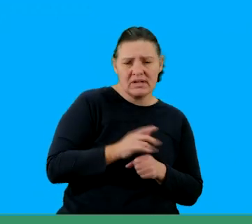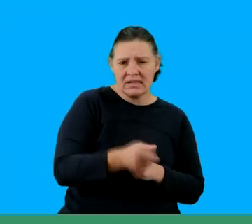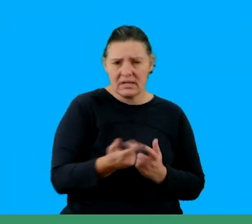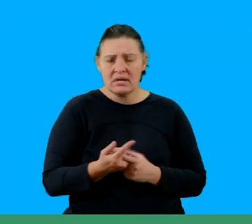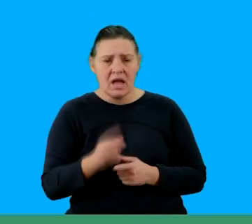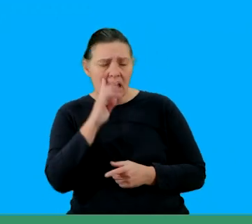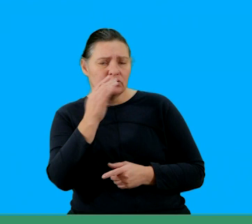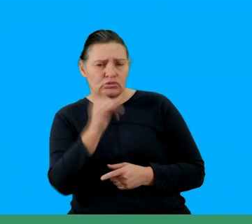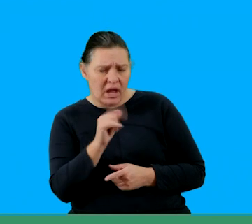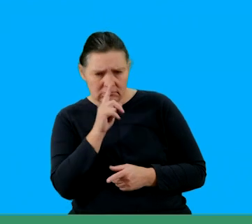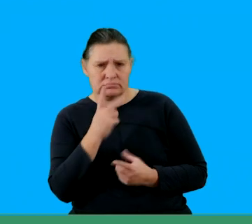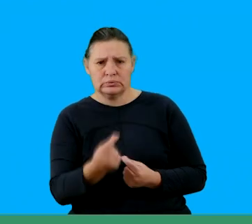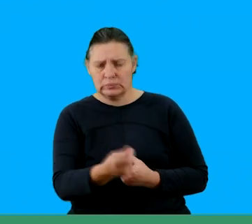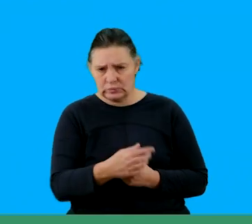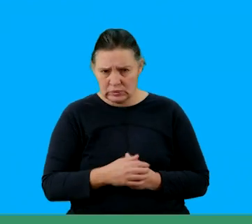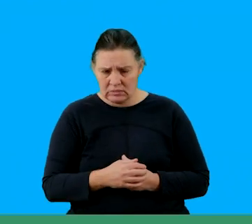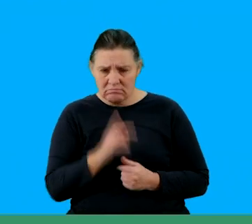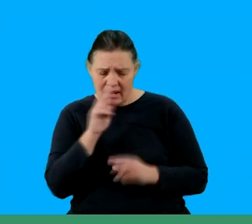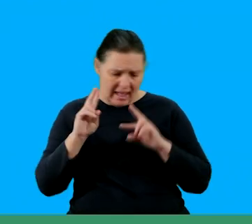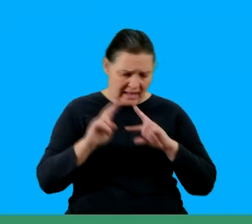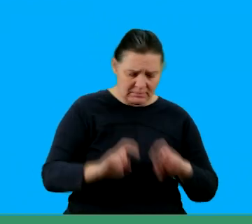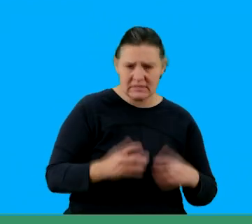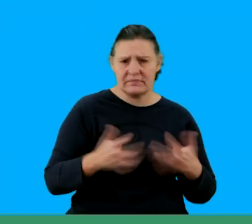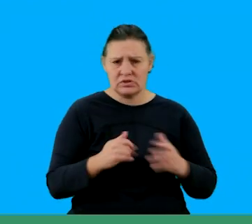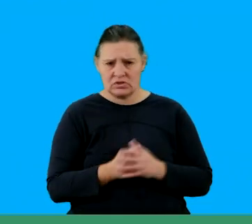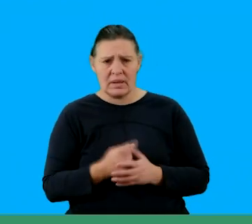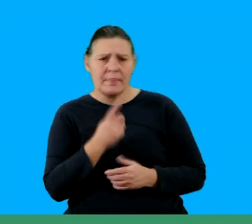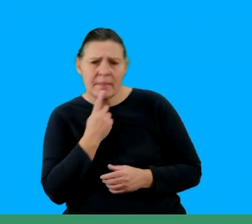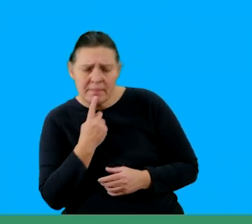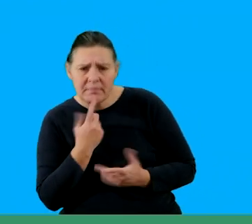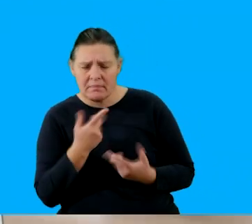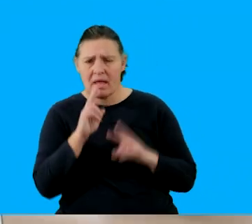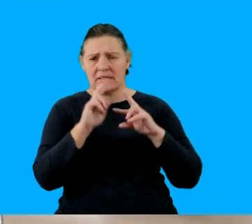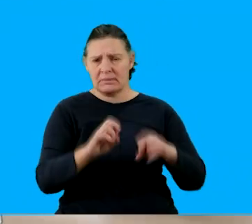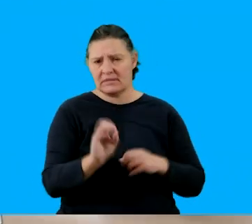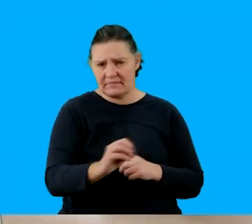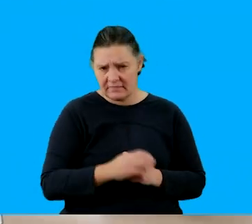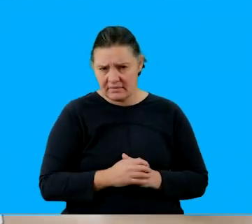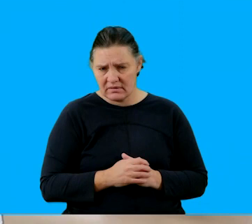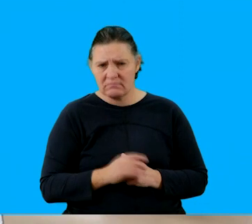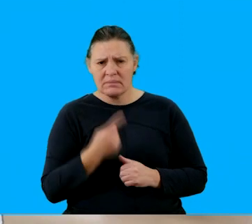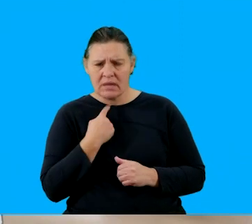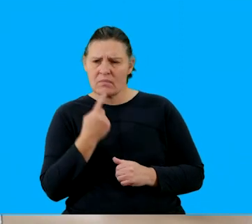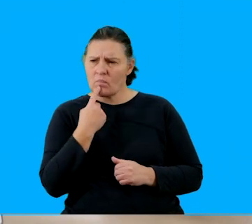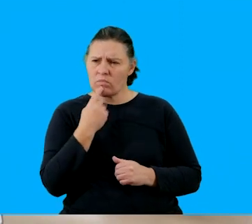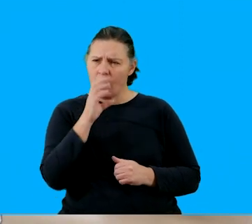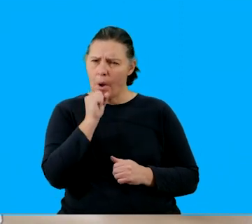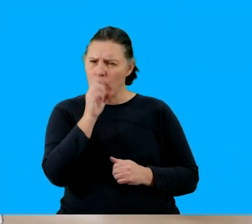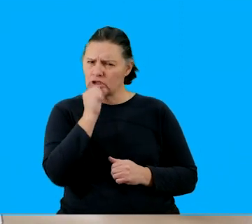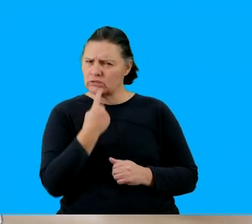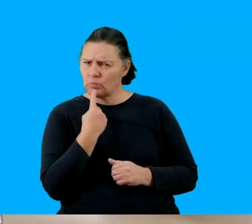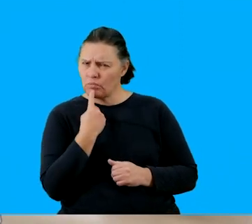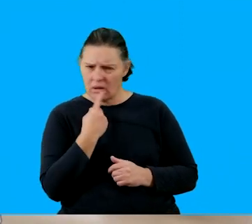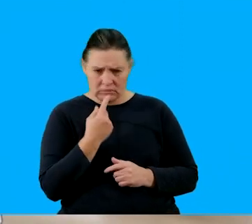again, the checks is being done. This is being inspected. The taste is being inspected to say, is this an orange tasting soft